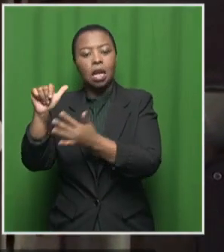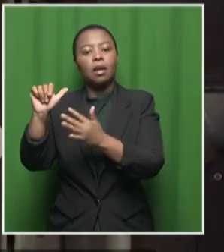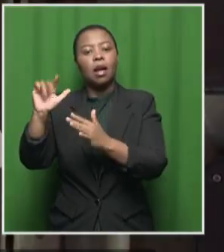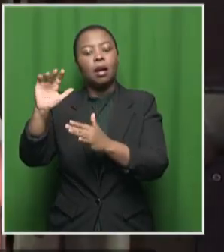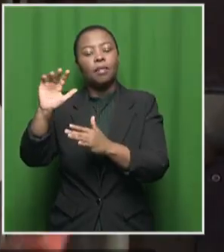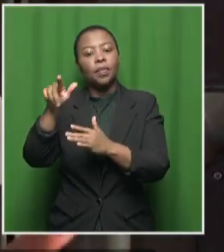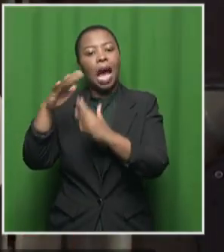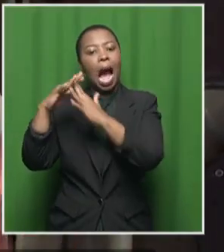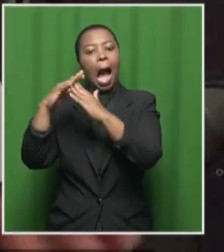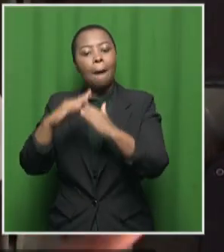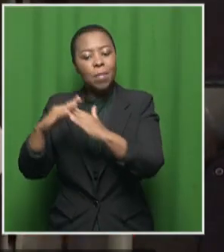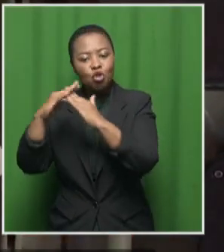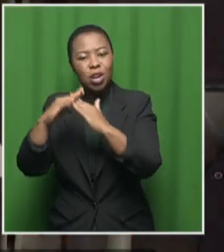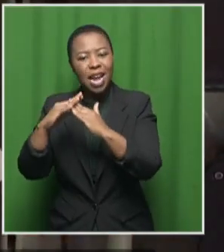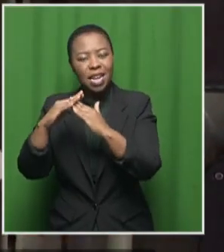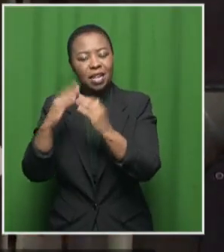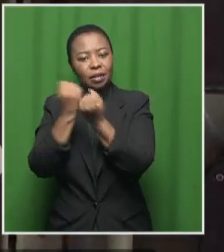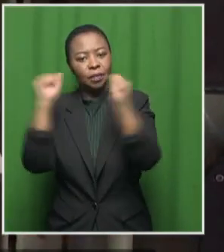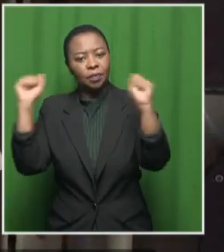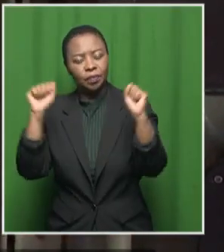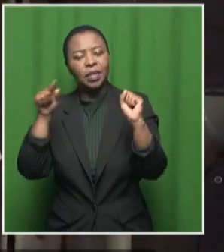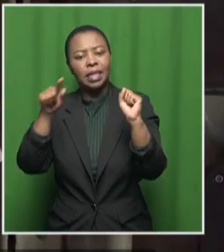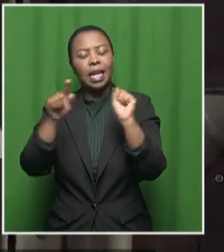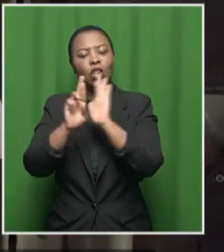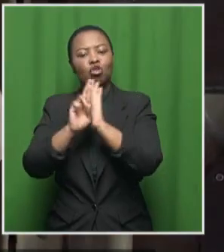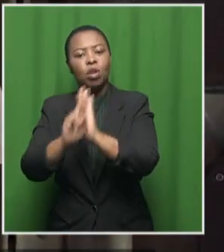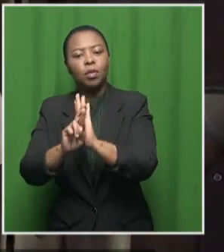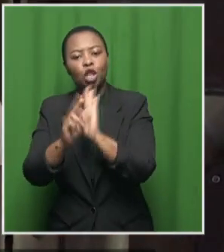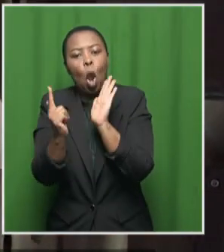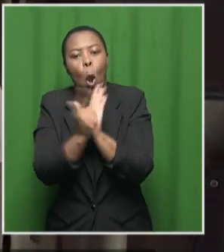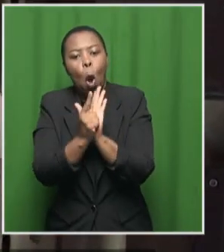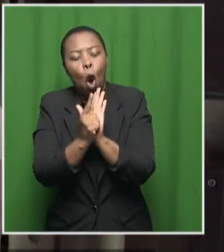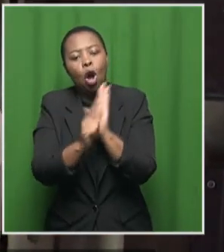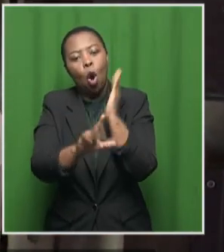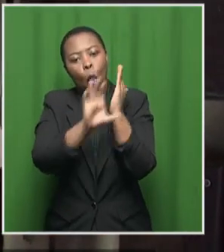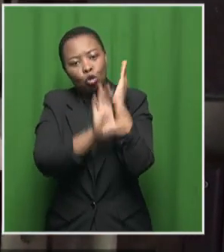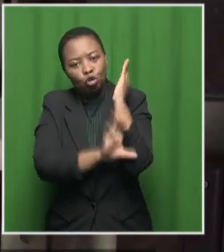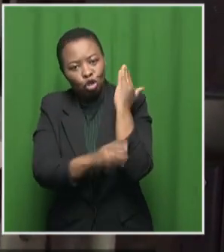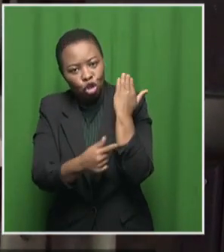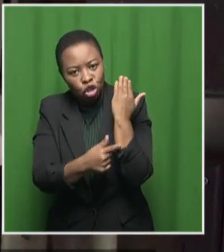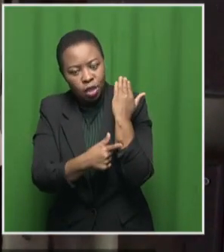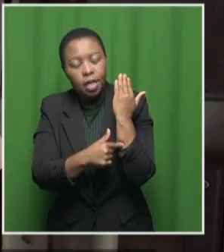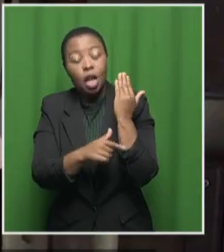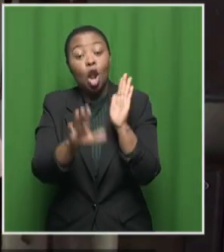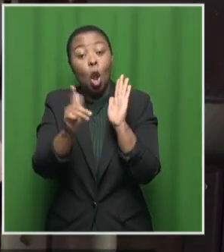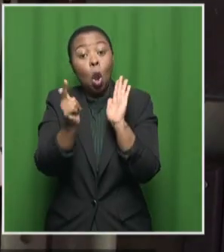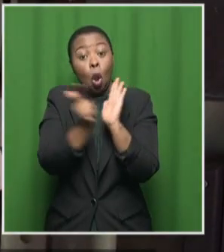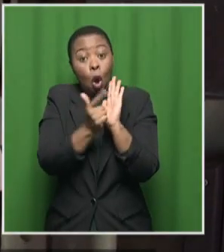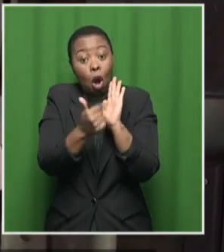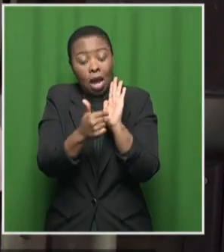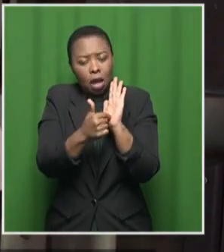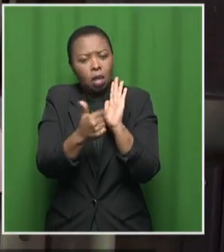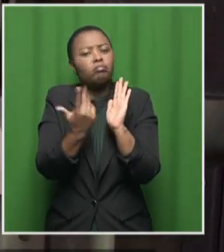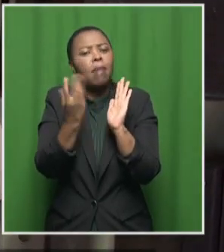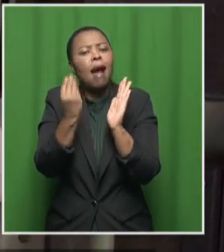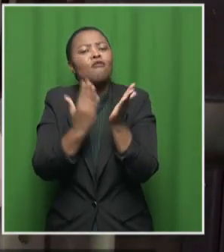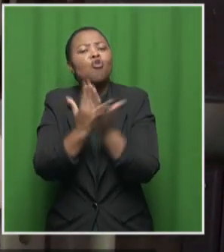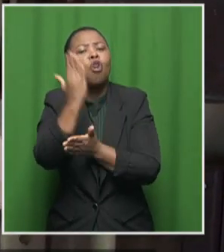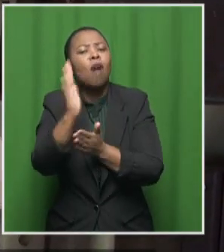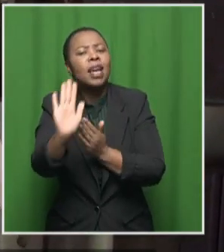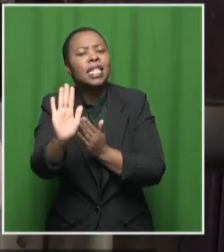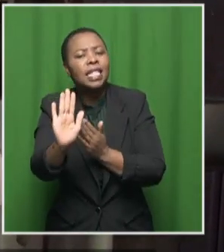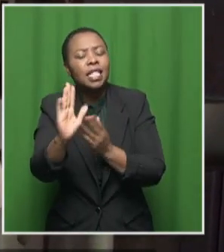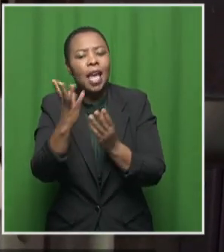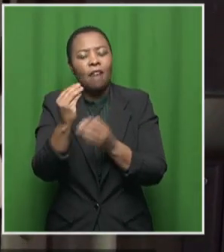but it's symbolic of the law, the Constitution. And on the law, right, in that Constitution, you have your rights, you have your Bill